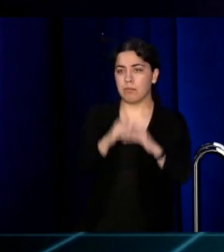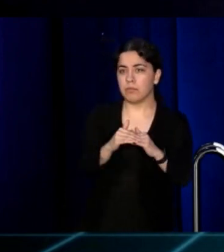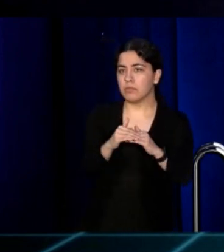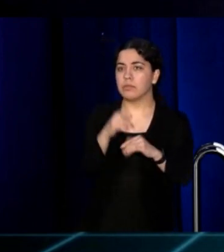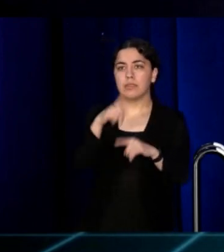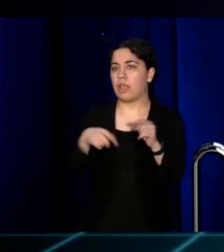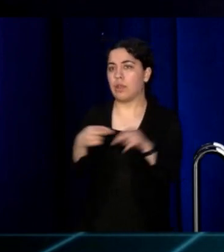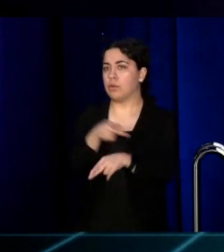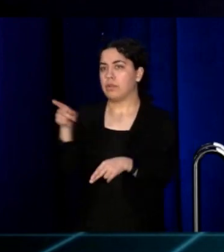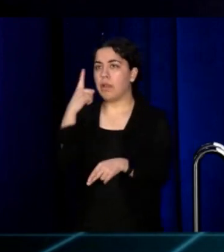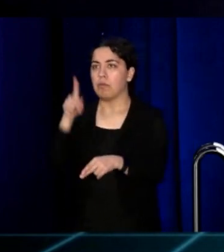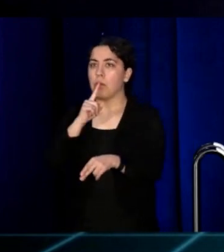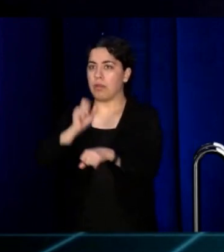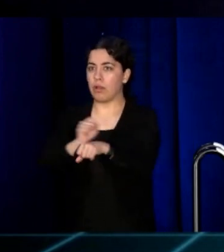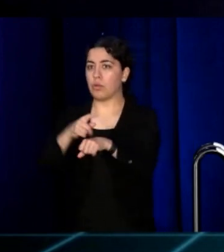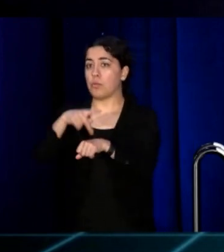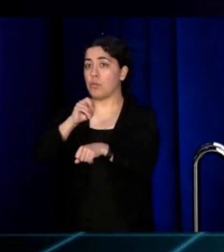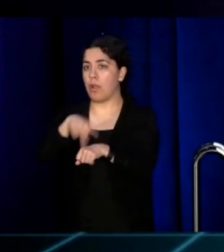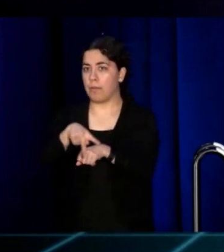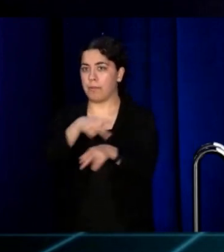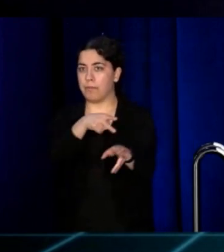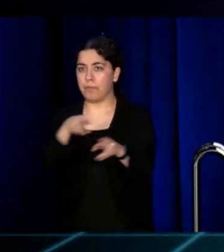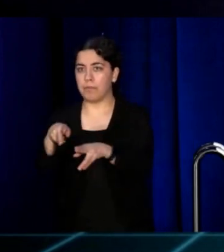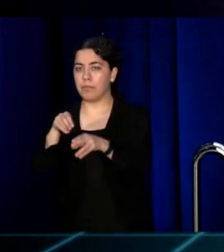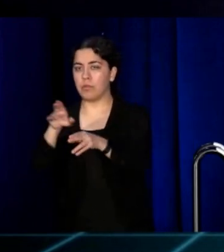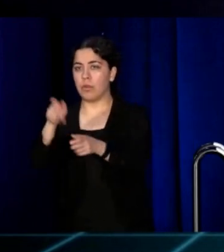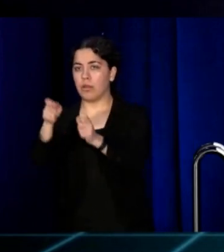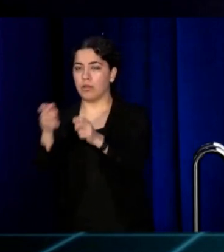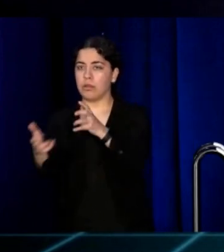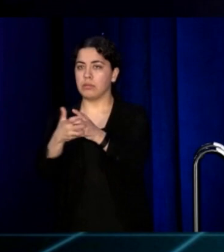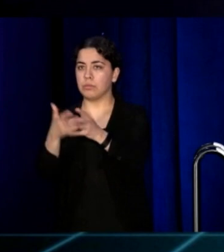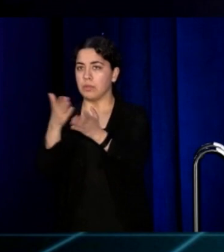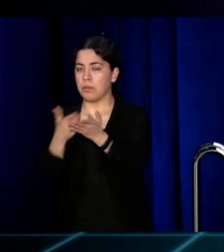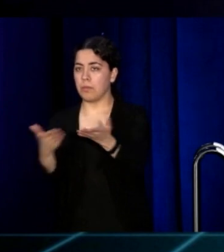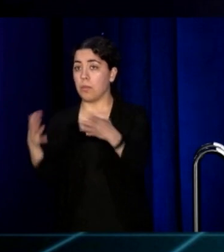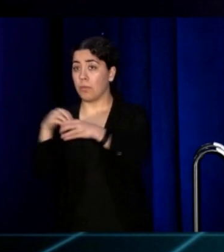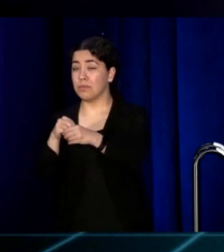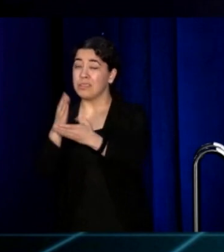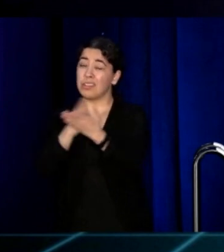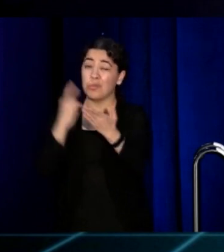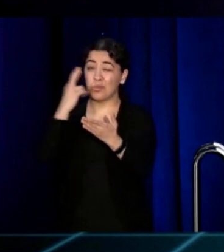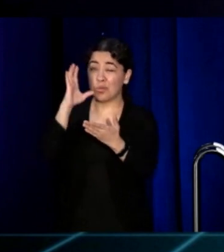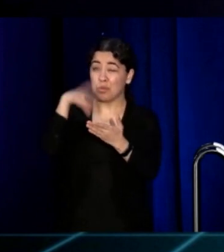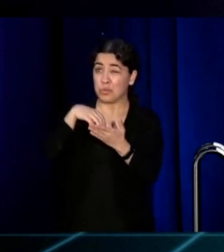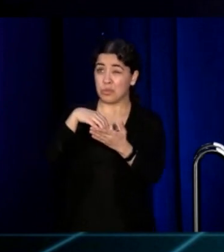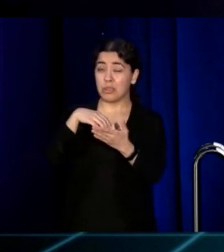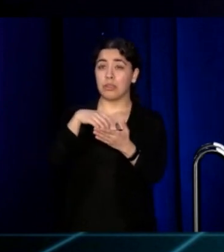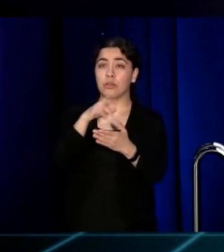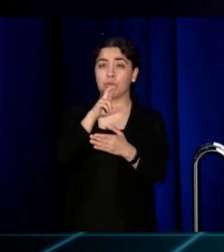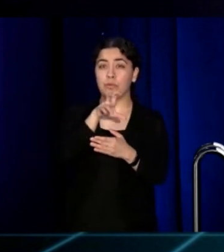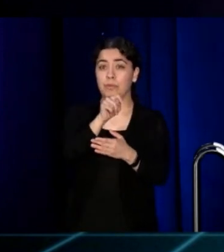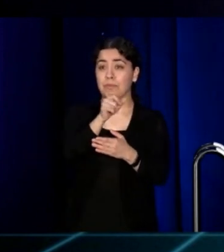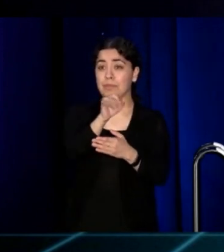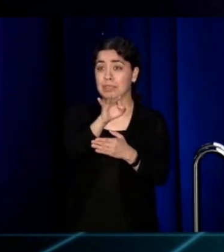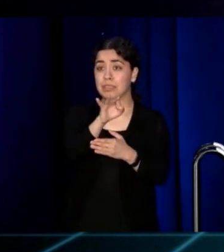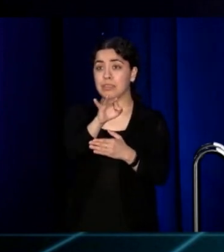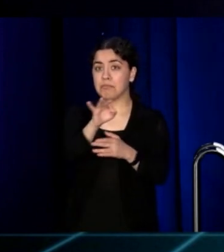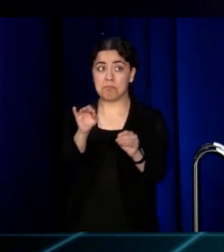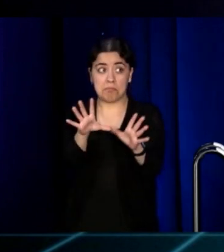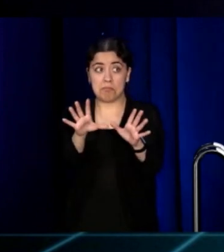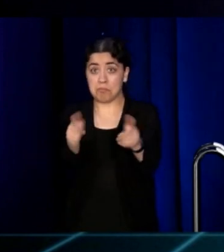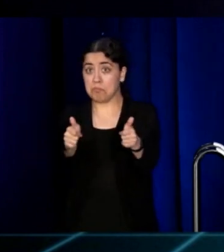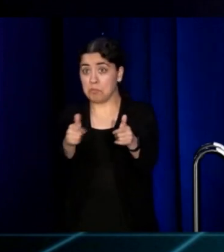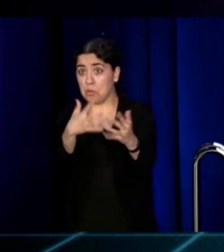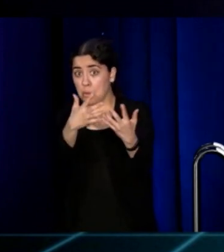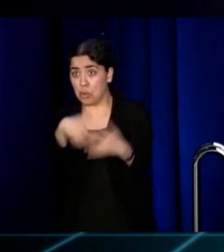an actual prop on the custom components, but for some weird reason in React 19, it just will magically work. I